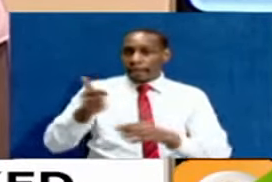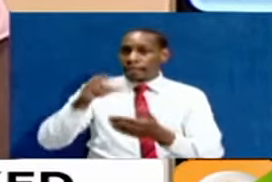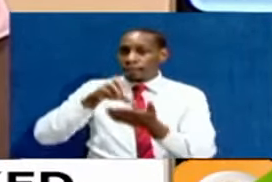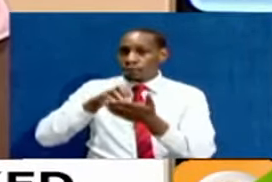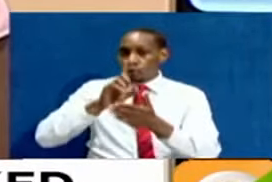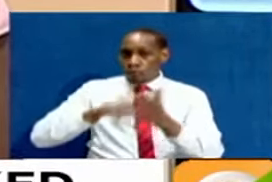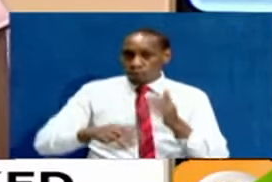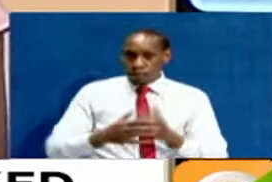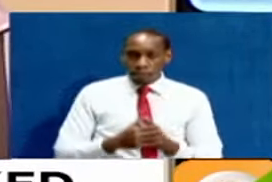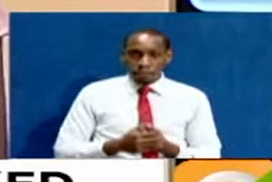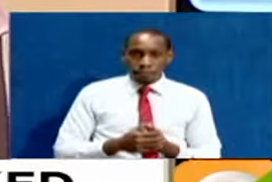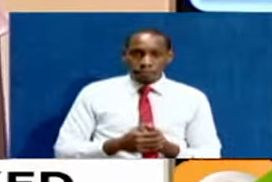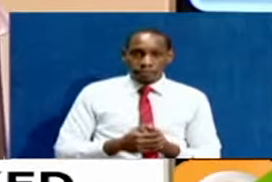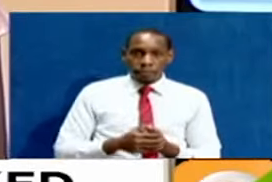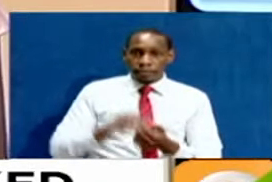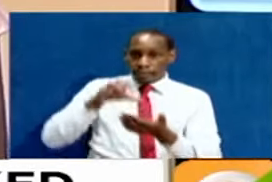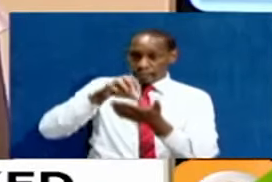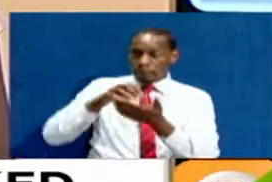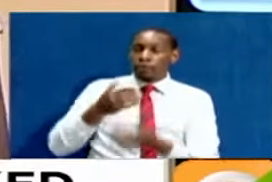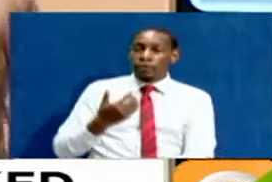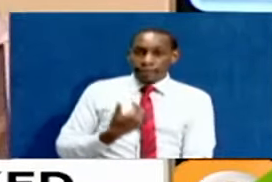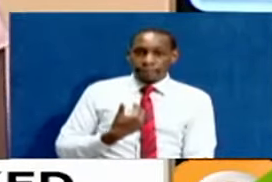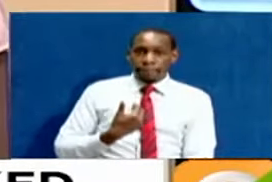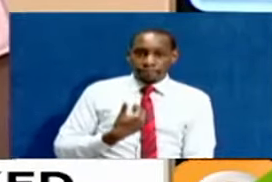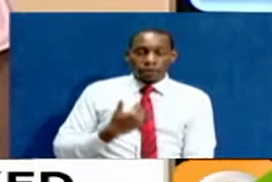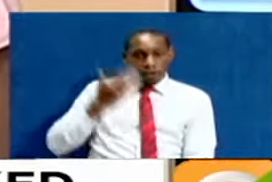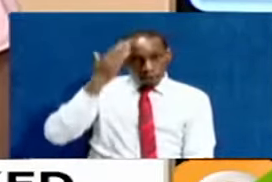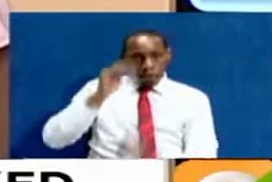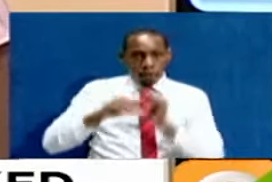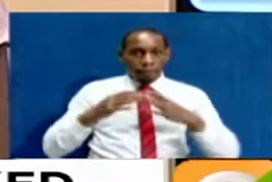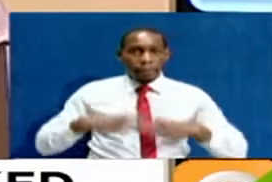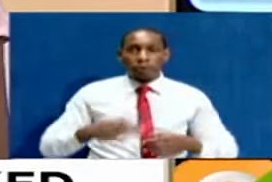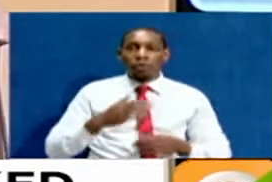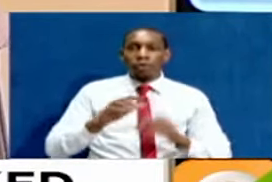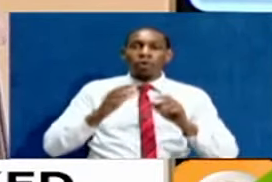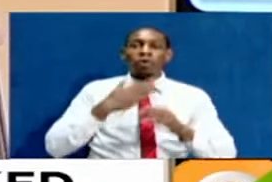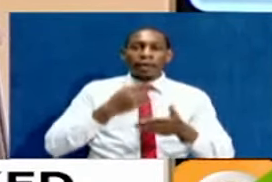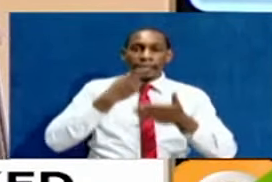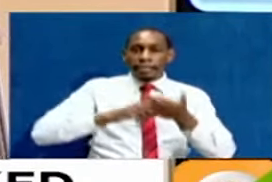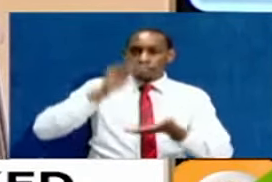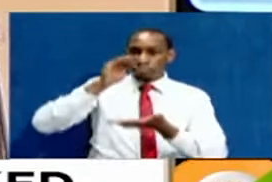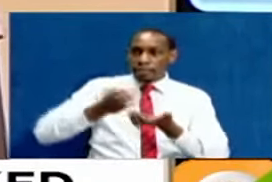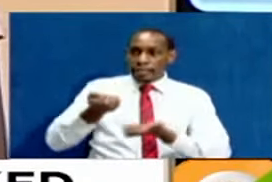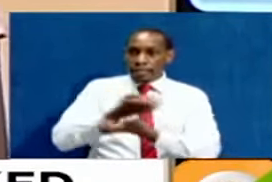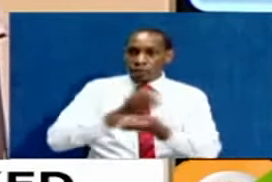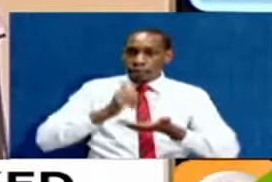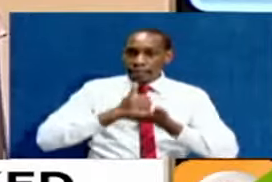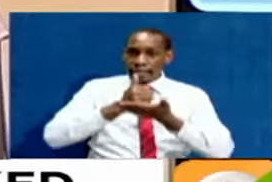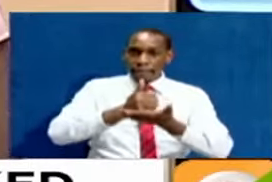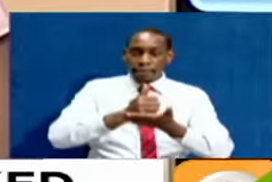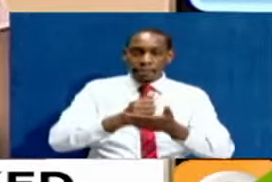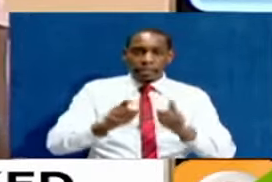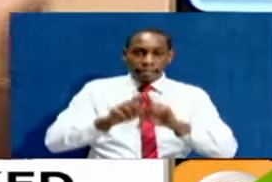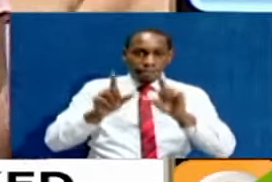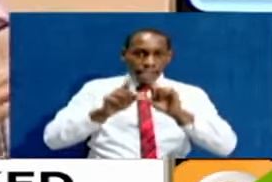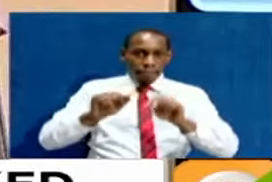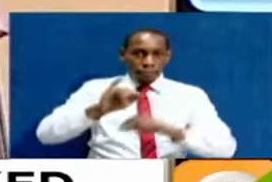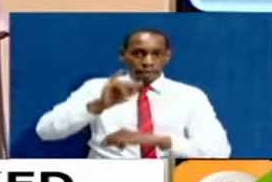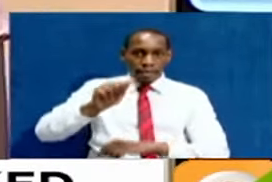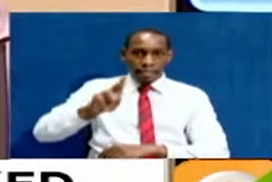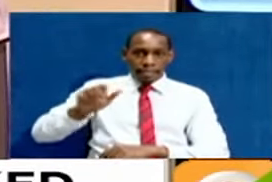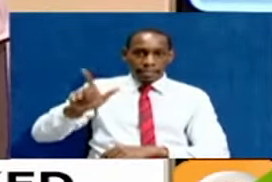hand, this is the situation we're faced with. I know everybody's talking about tax relief measures and economic measures. And like Jamila was saying, what